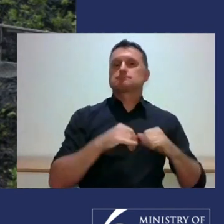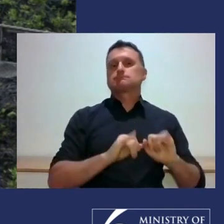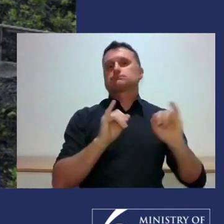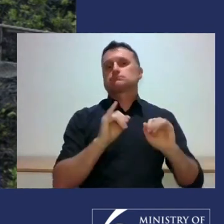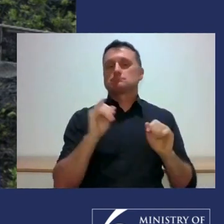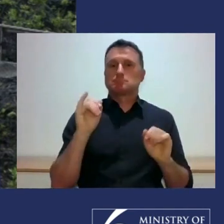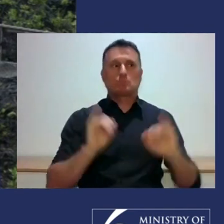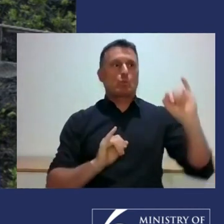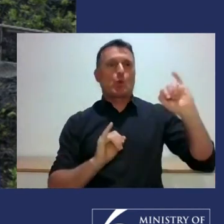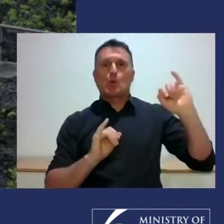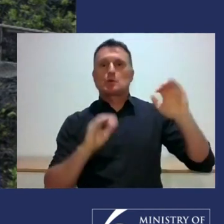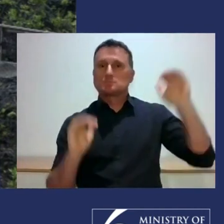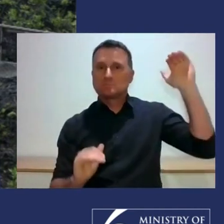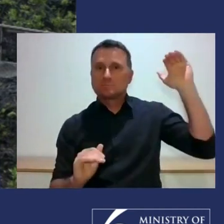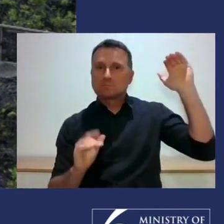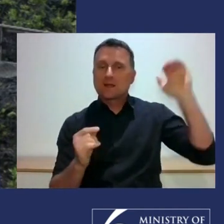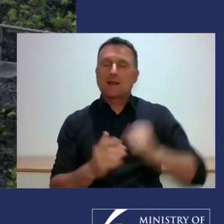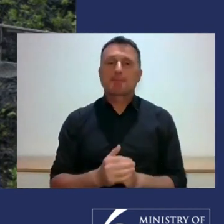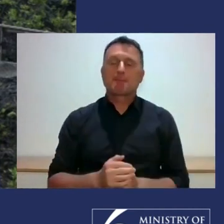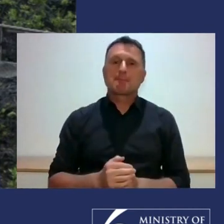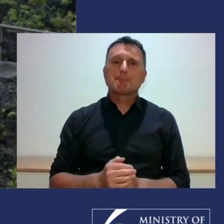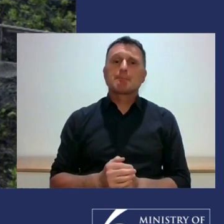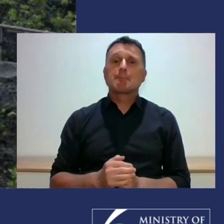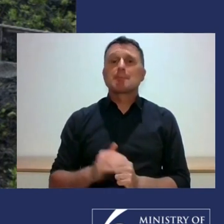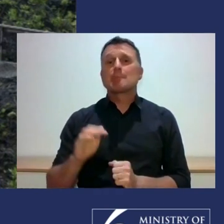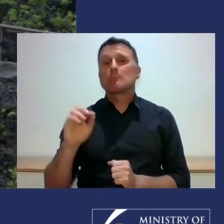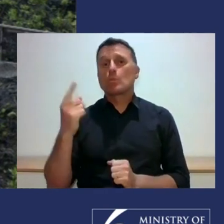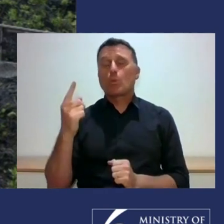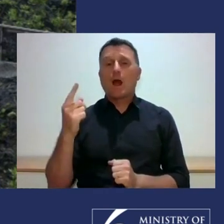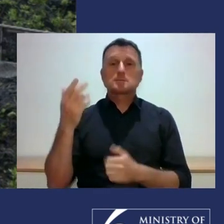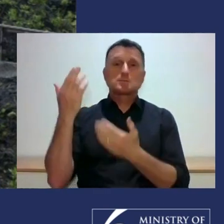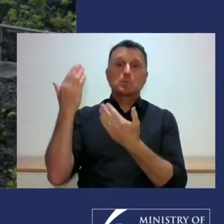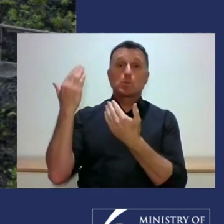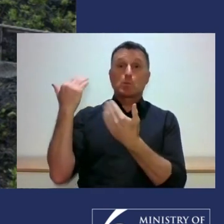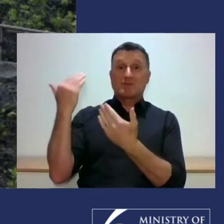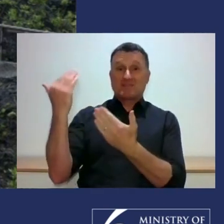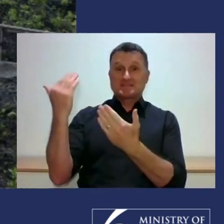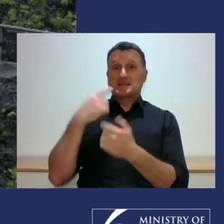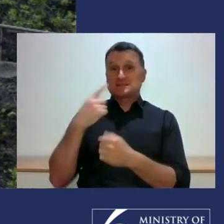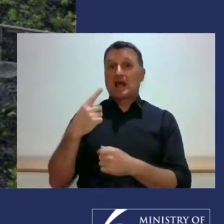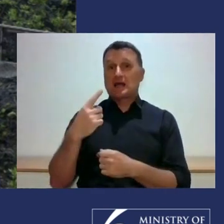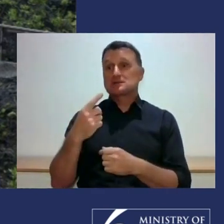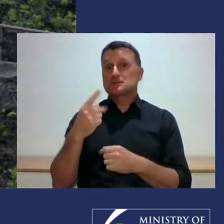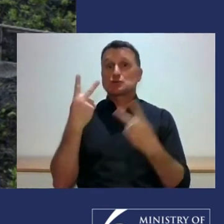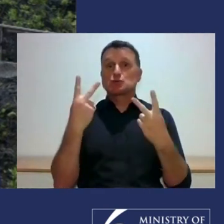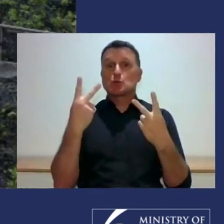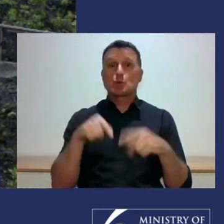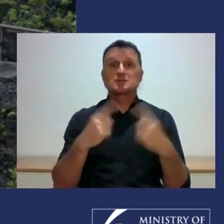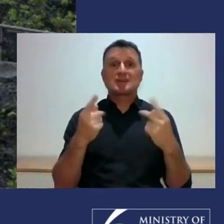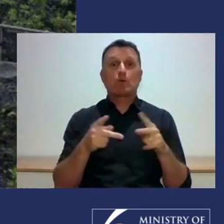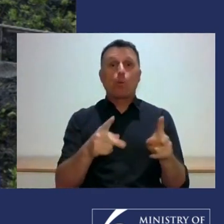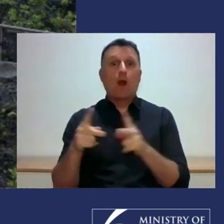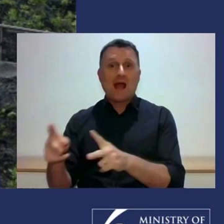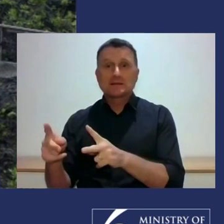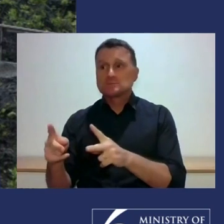it's Professor Jackson, he often says that, you know, there's two ways to be vaccinated, either voluntary or involuntary, and it's so much better to have voluntary and